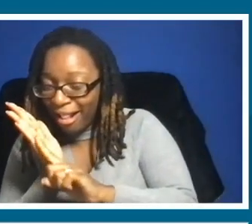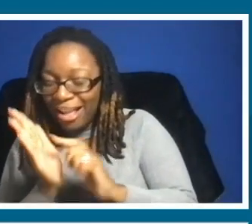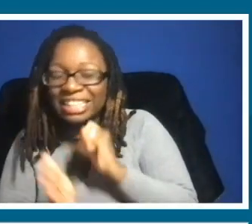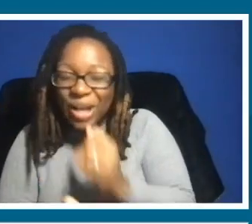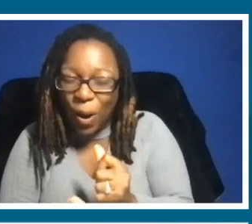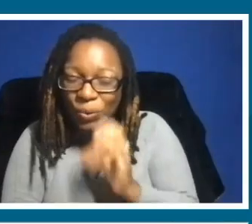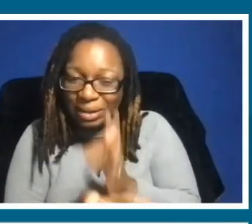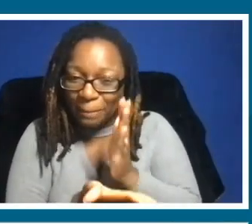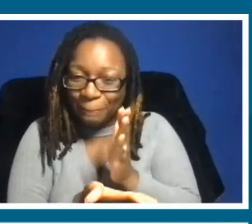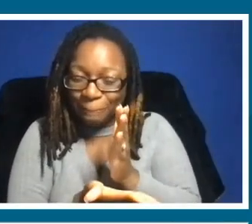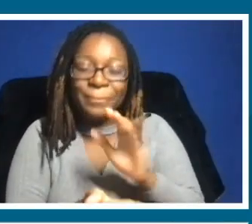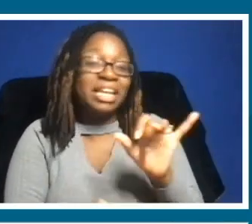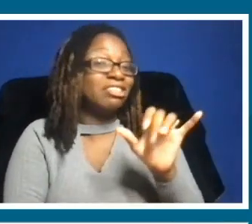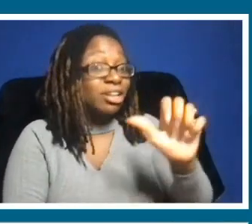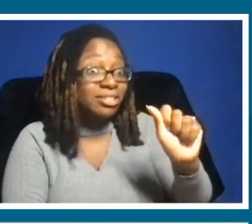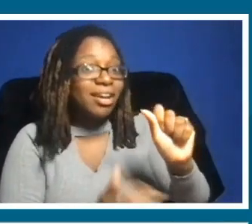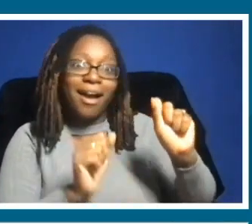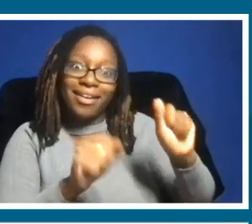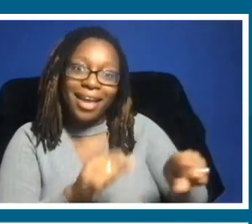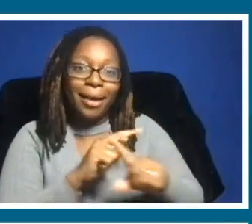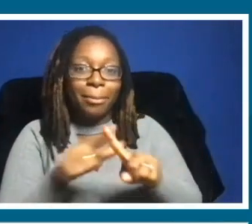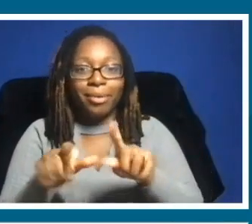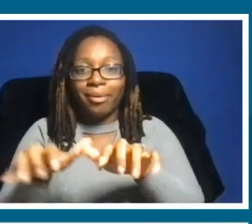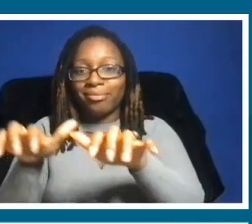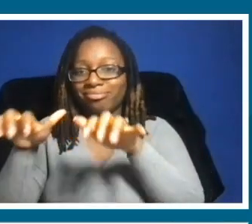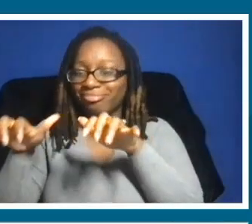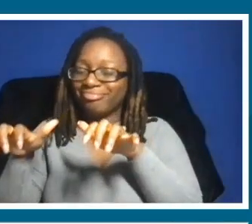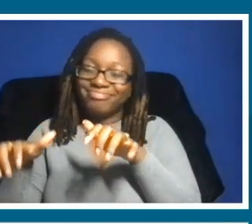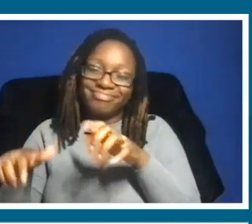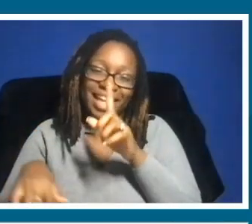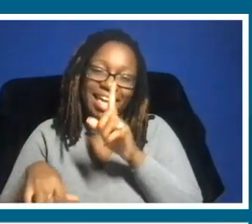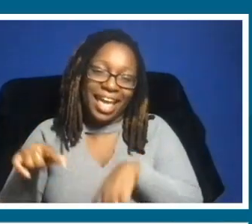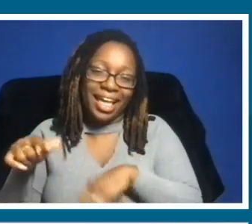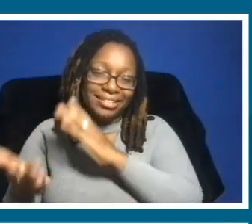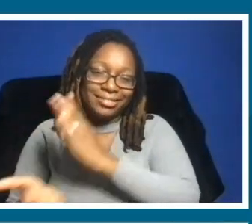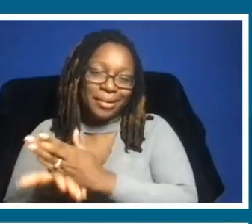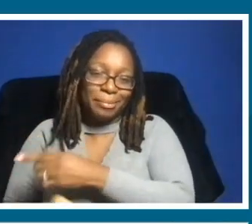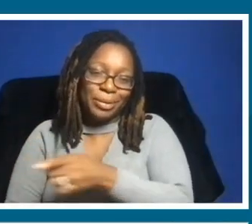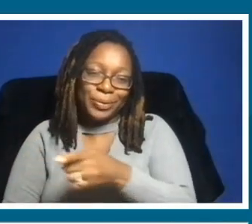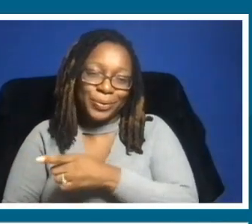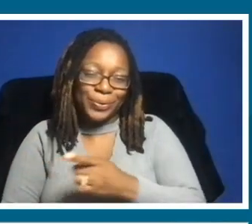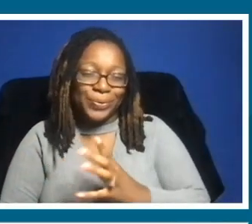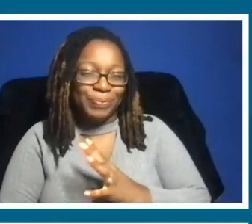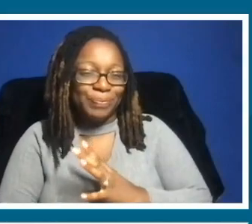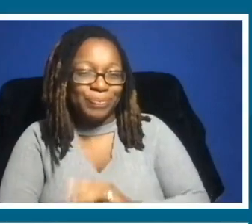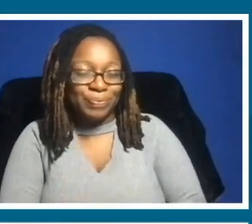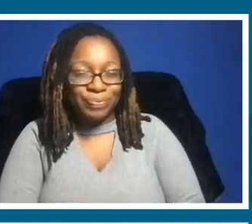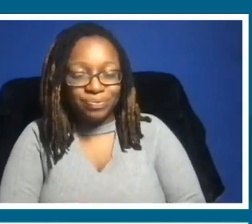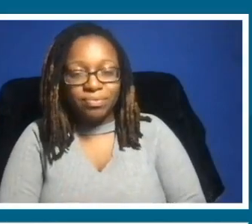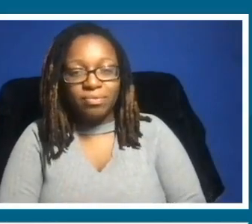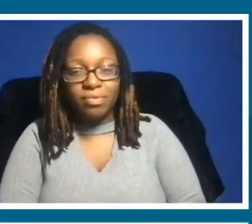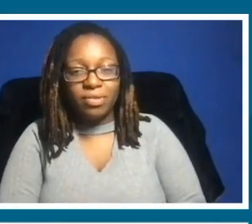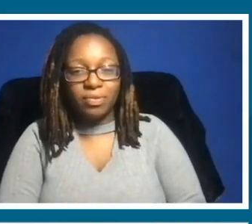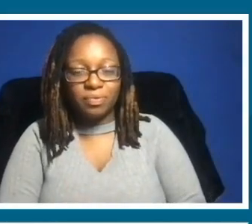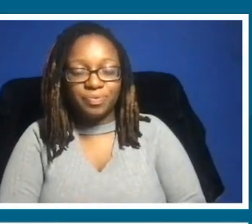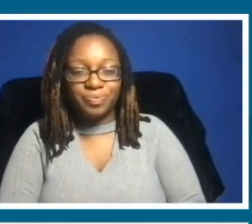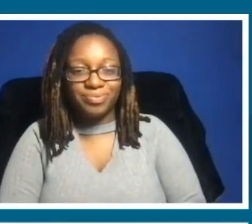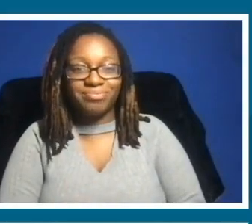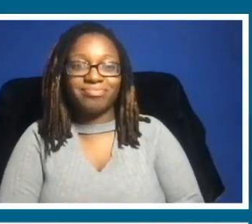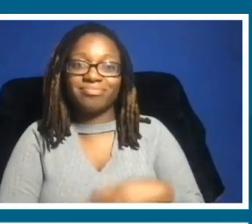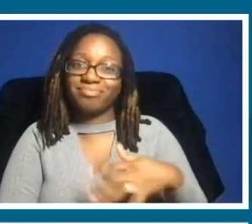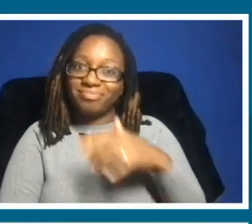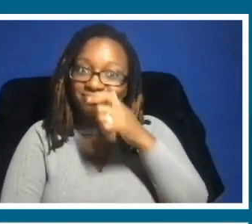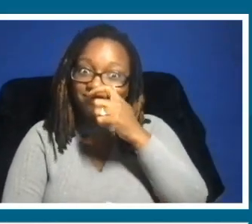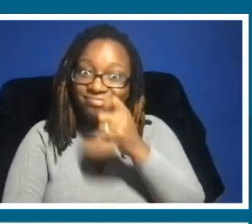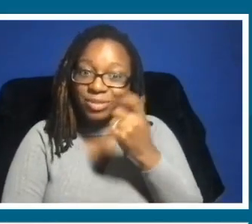you, Jessica. I can't prevent participants. Yeah, this is great. Oh, interesting. Somebody